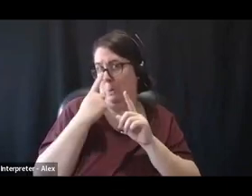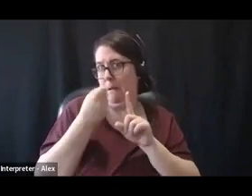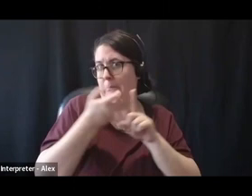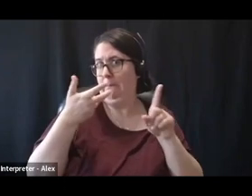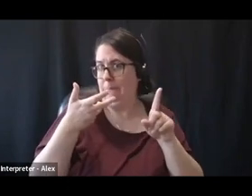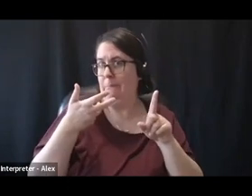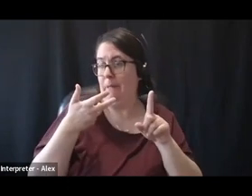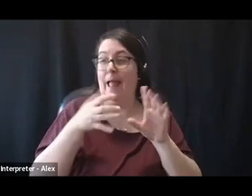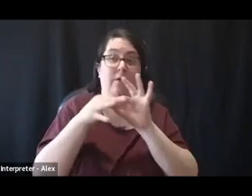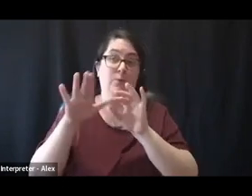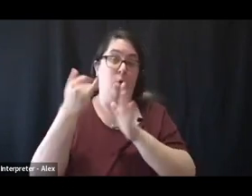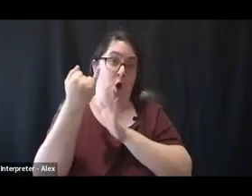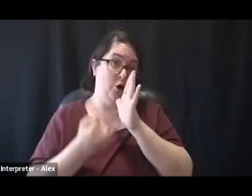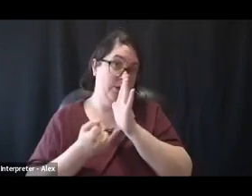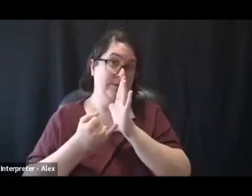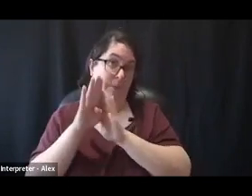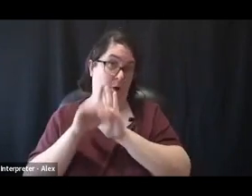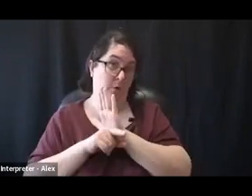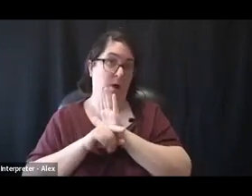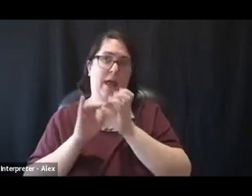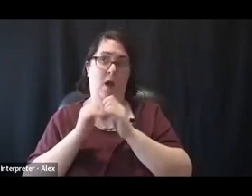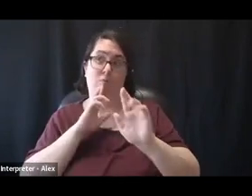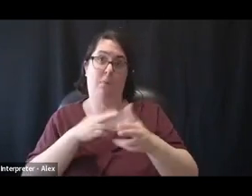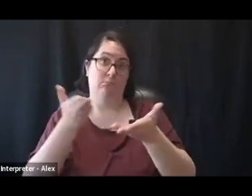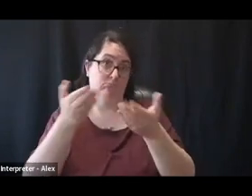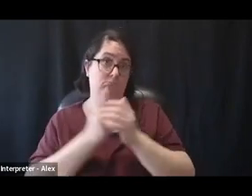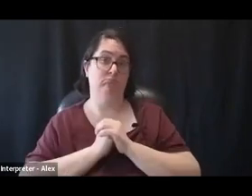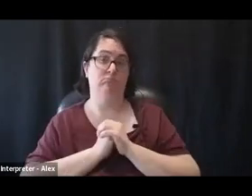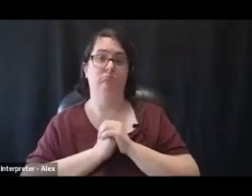And as an artist, I'd like to hear how you respond to all of that.